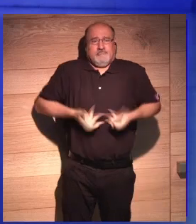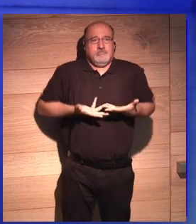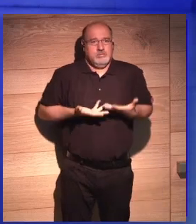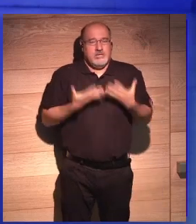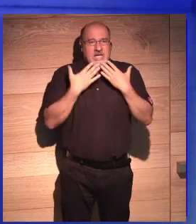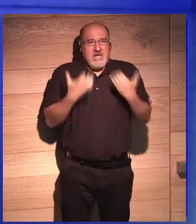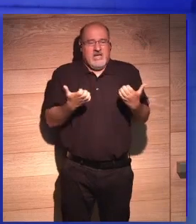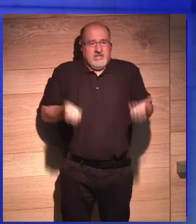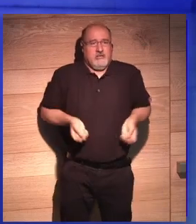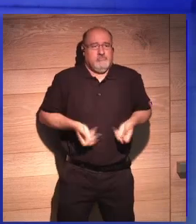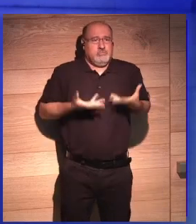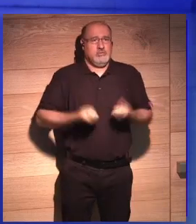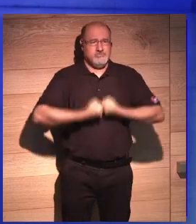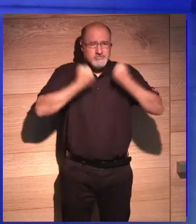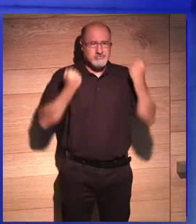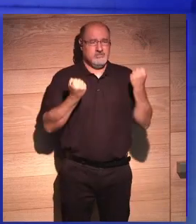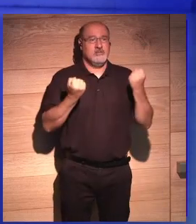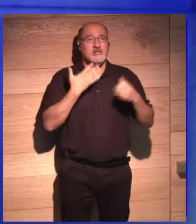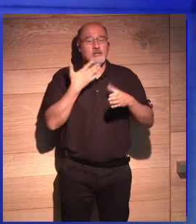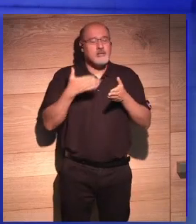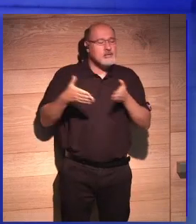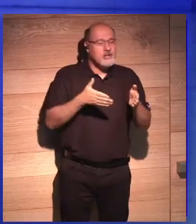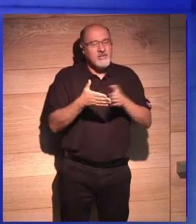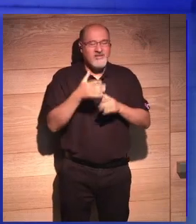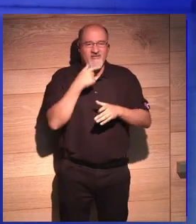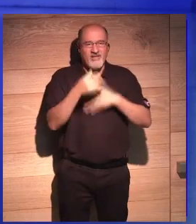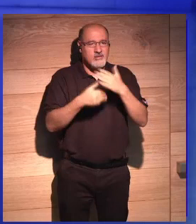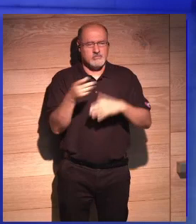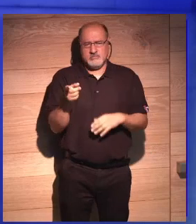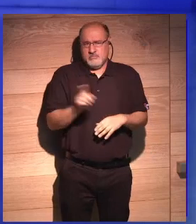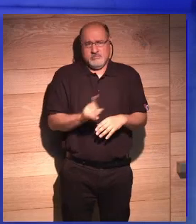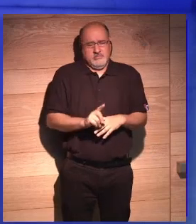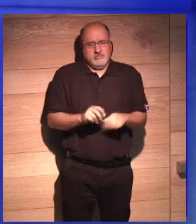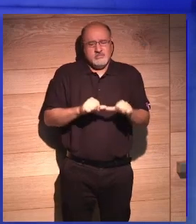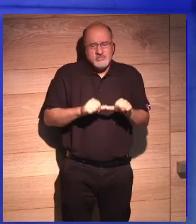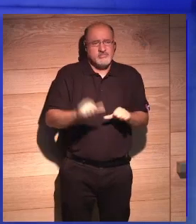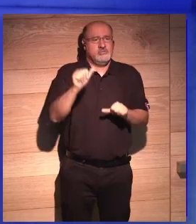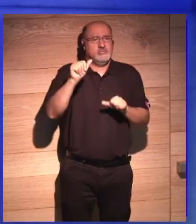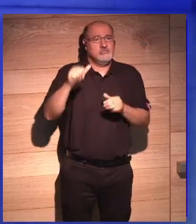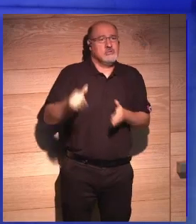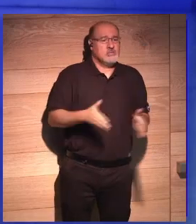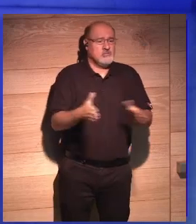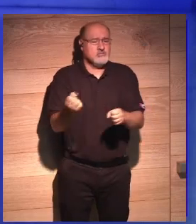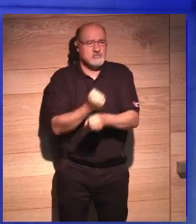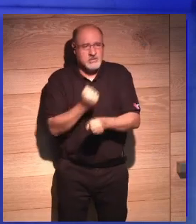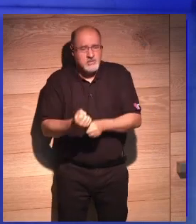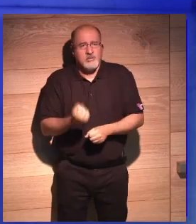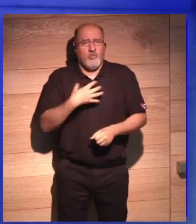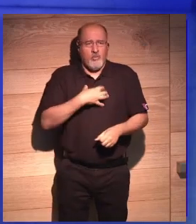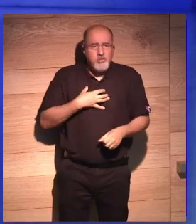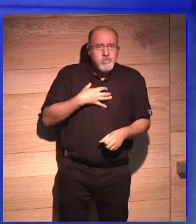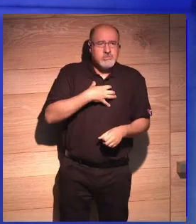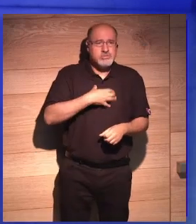means an easy route, because a lot of the time for each output, for each different